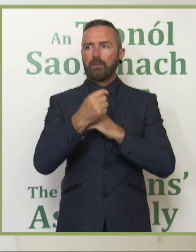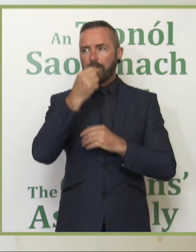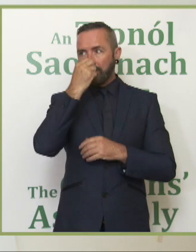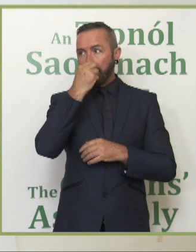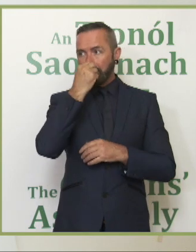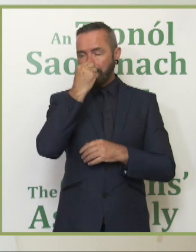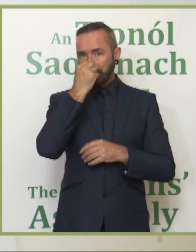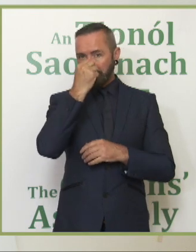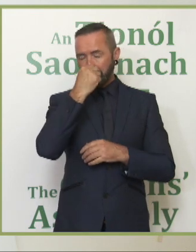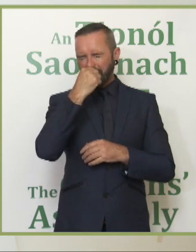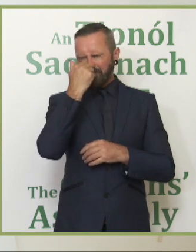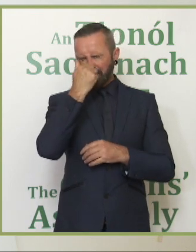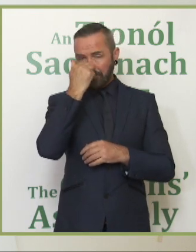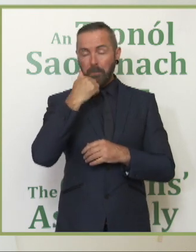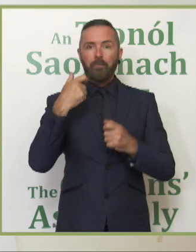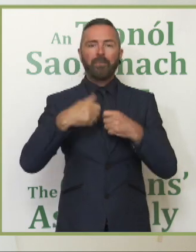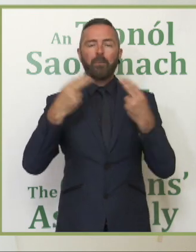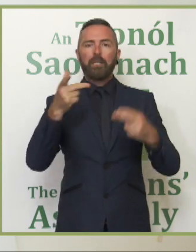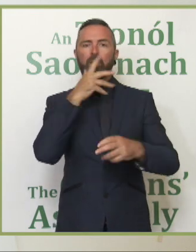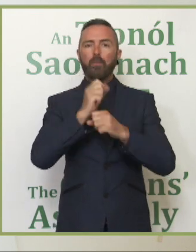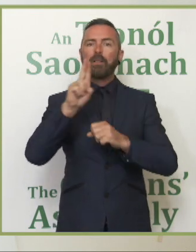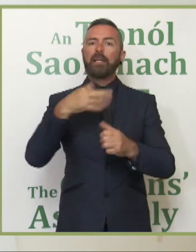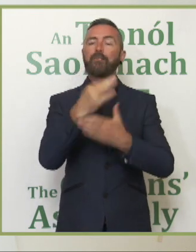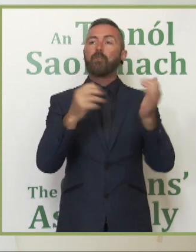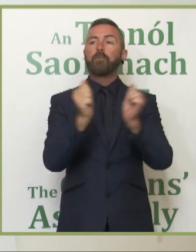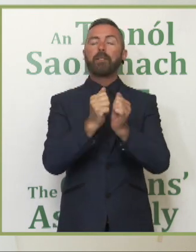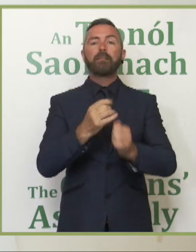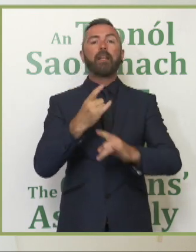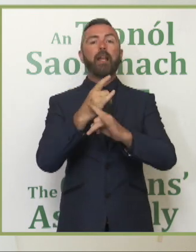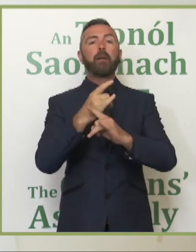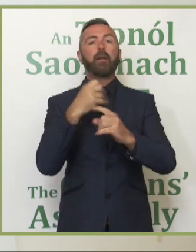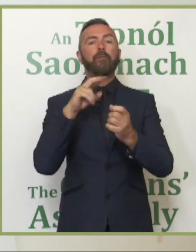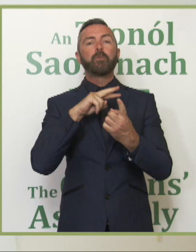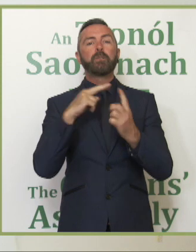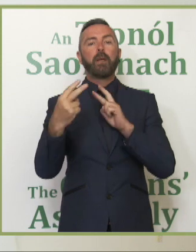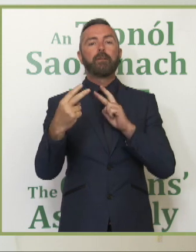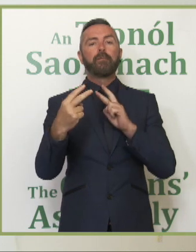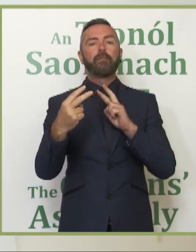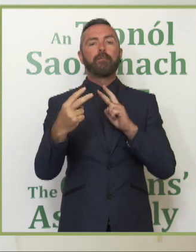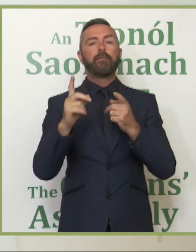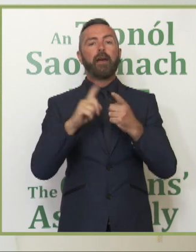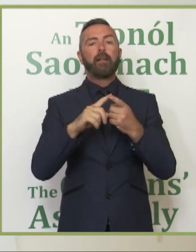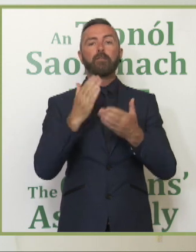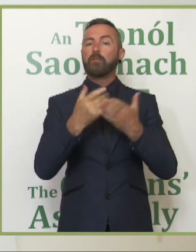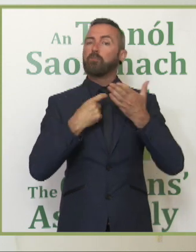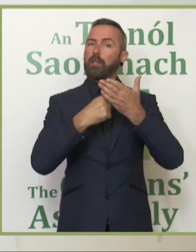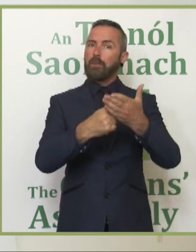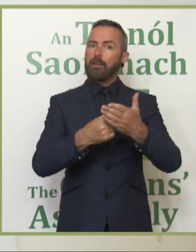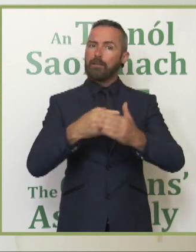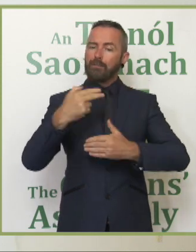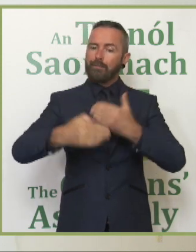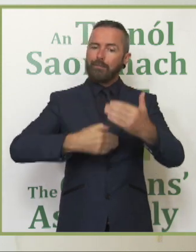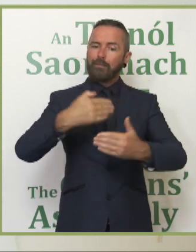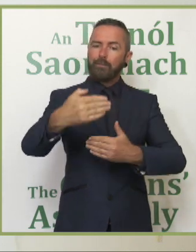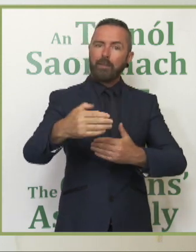to be addressing over the next few assembly meetings to help us come to a view and help us come to ultimately recommendations in October.